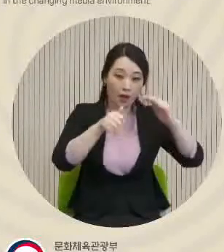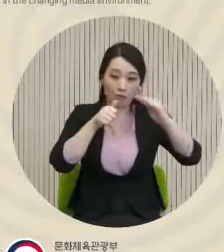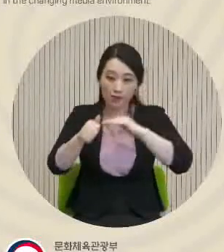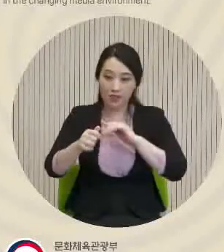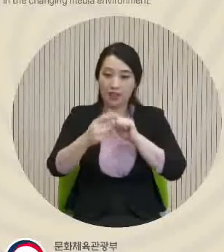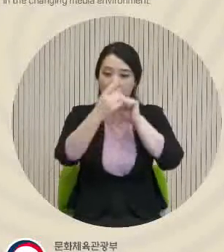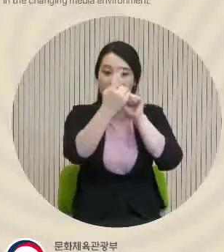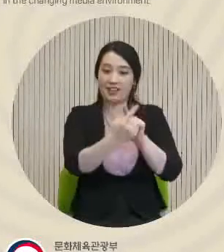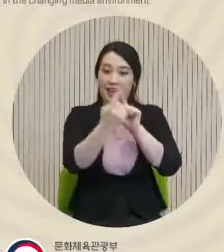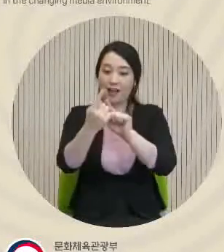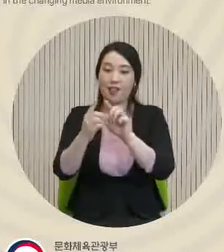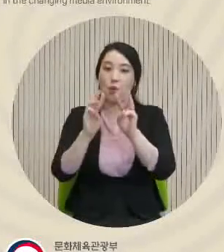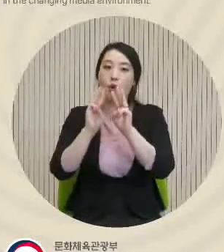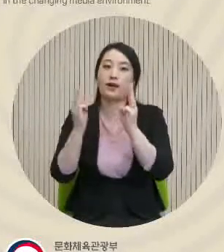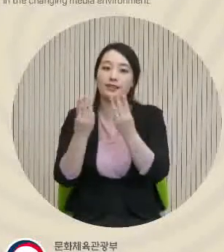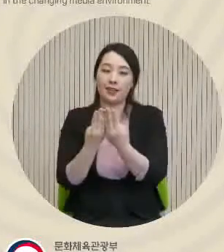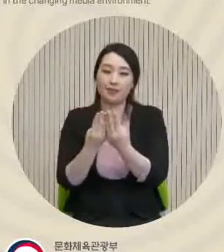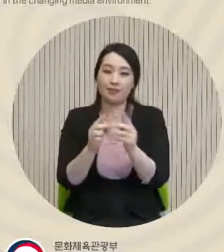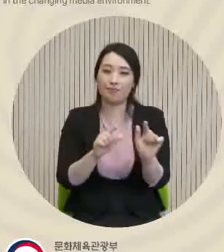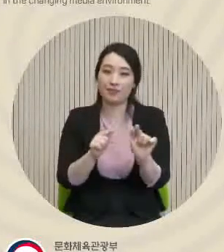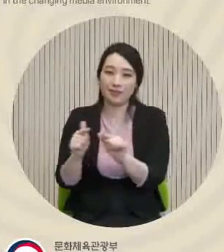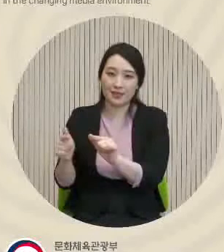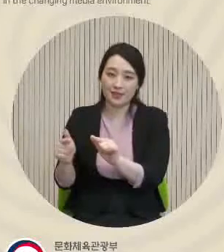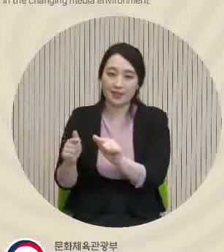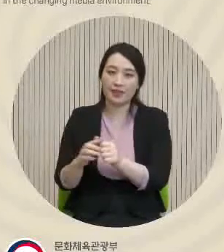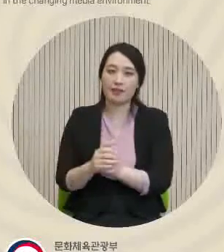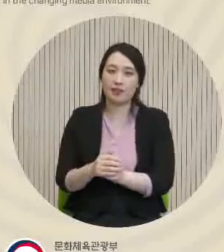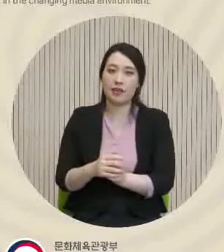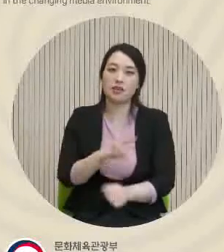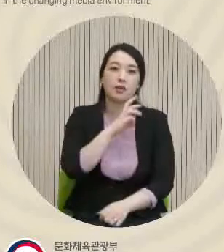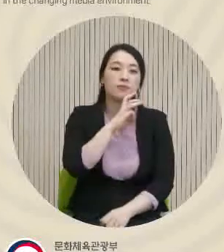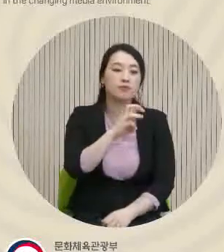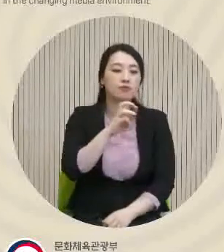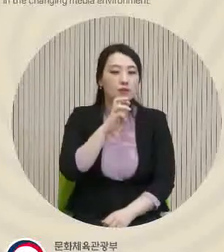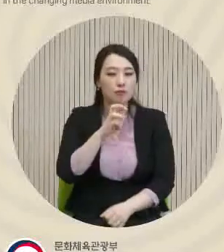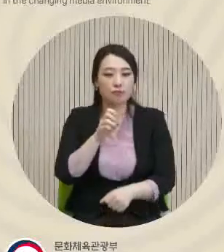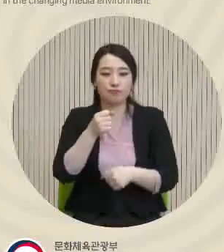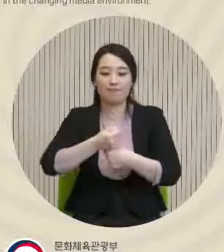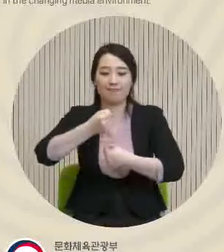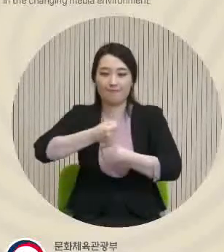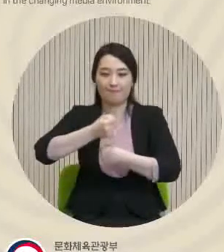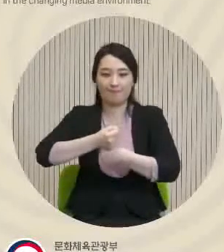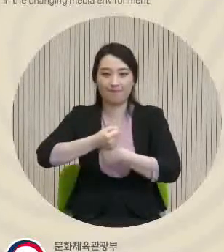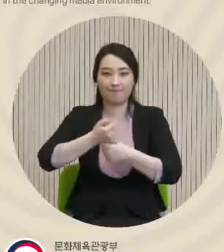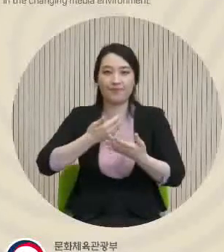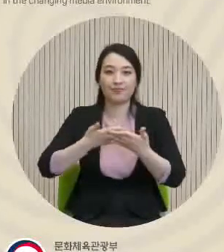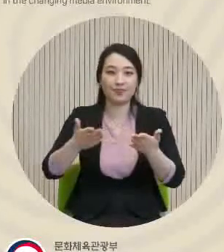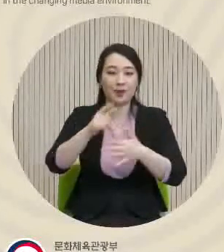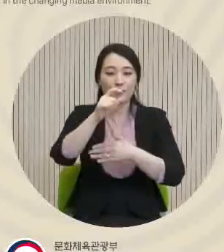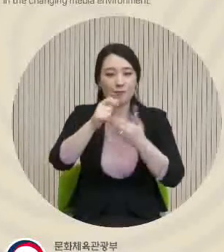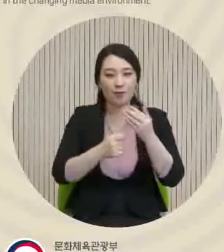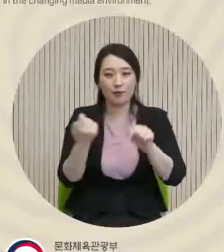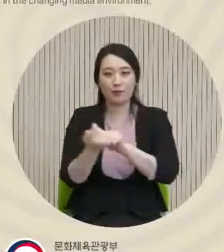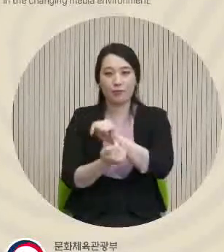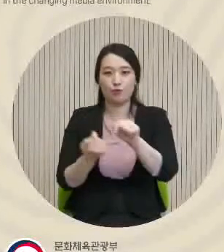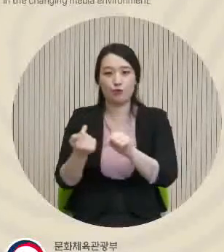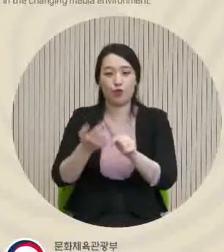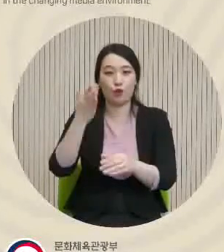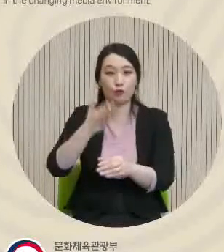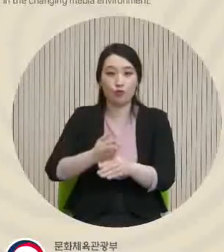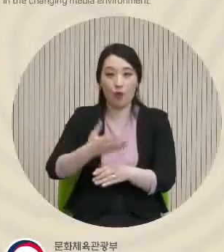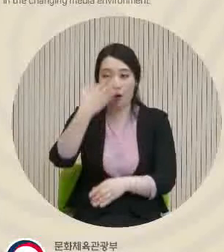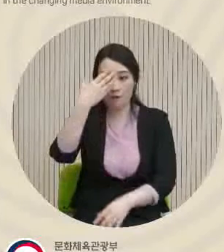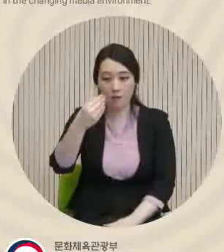Zoom or the outreaching programs like visiting family program were offered by